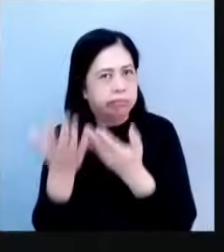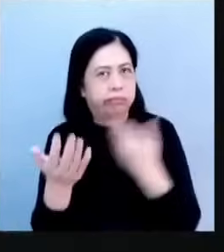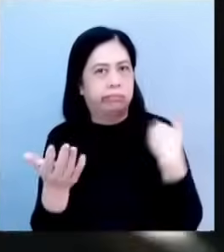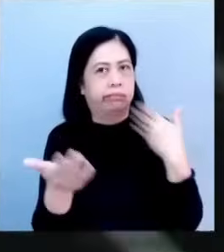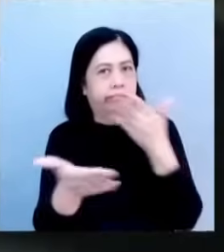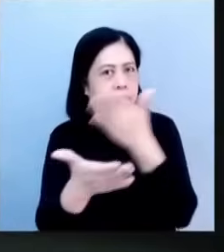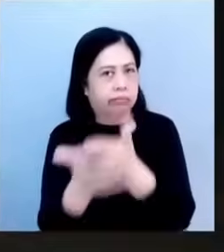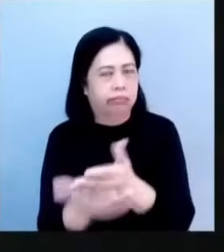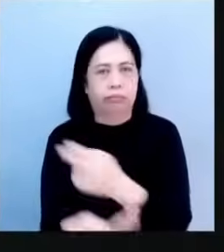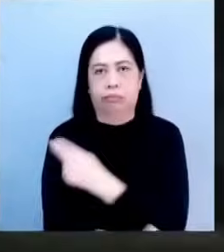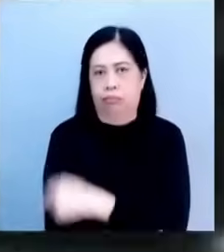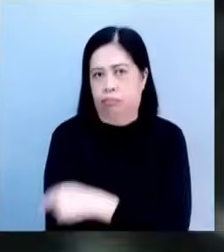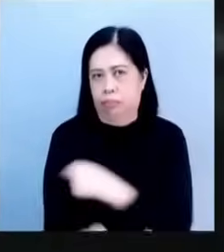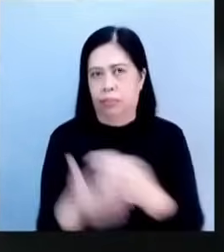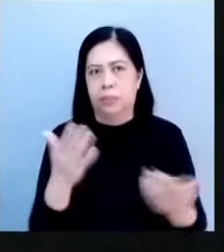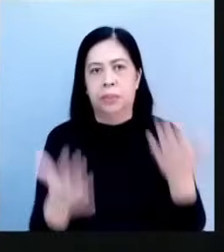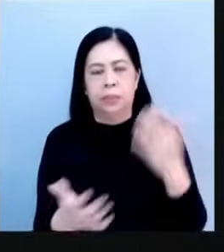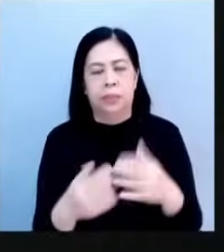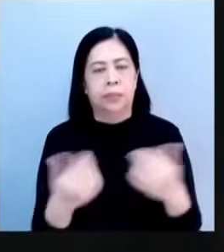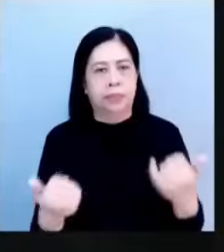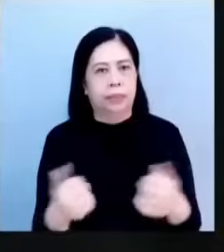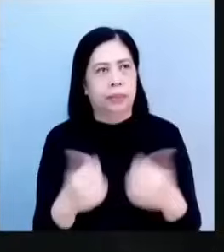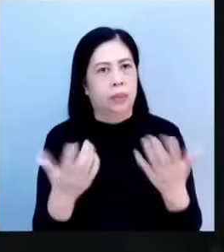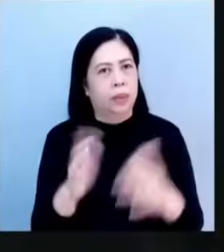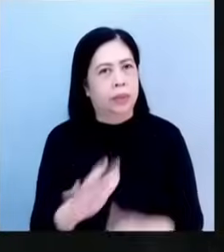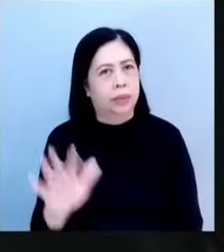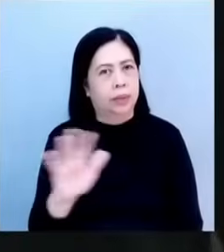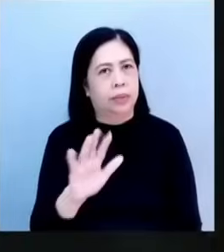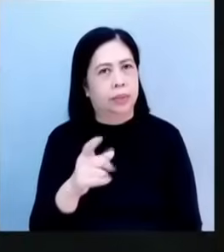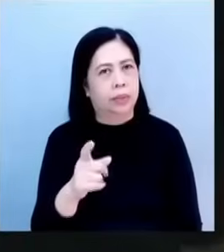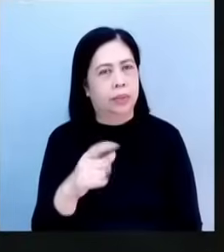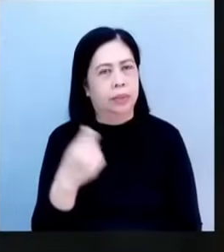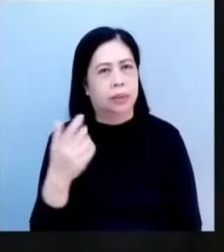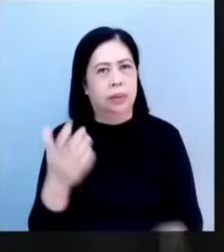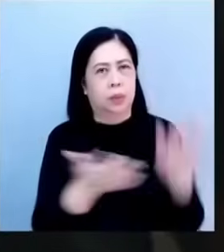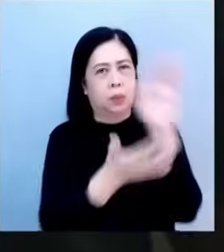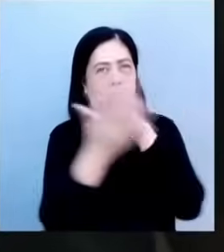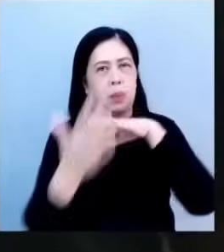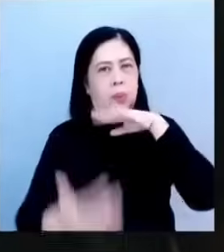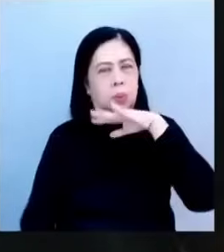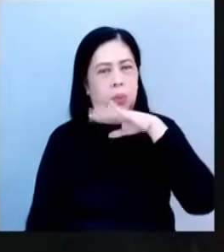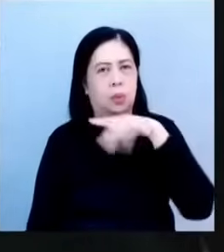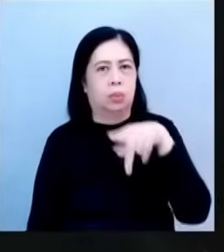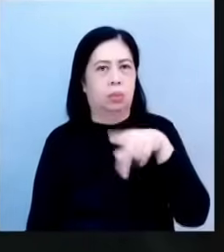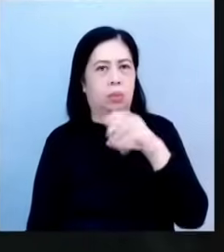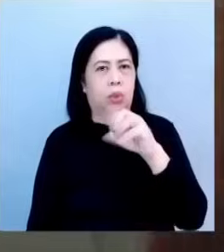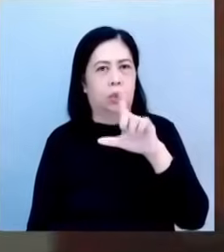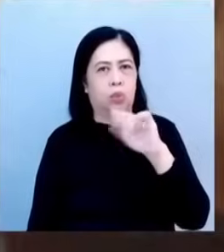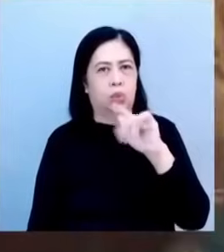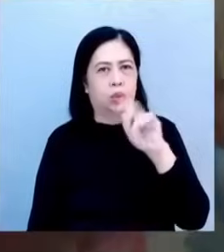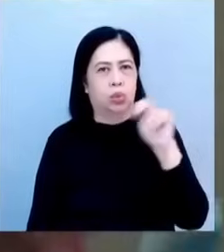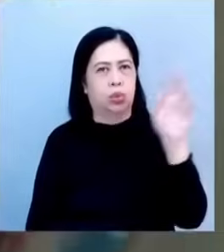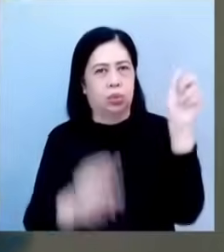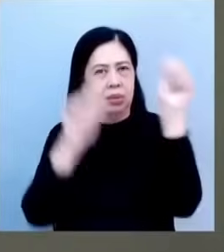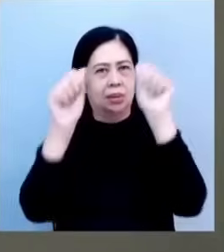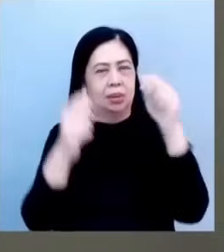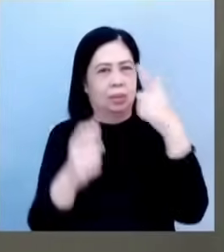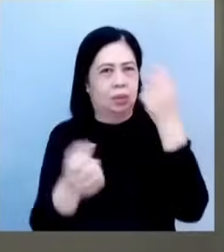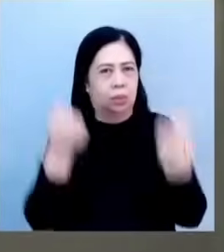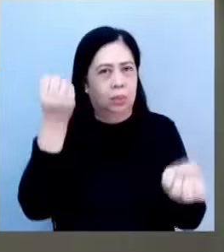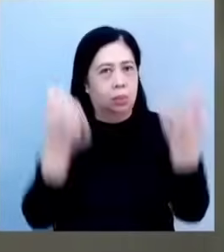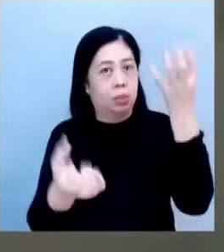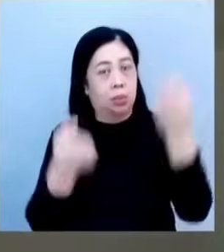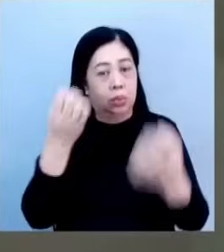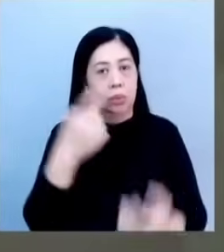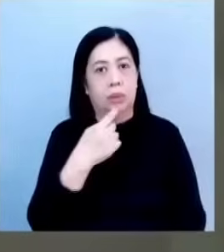may have not yet gone to hospitals. Meantime, asked about the apparent air pollution, at least here in Metro Manila, caused by firecrackers, Herbosa